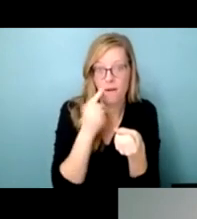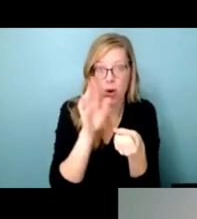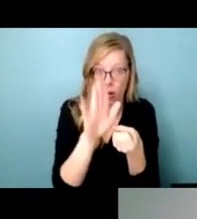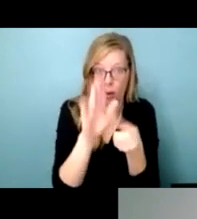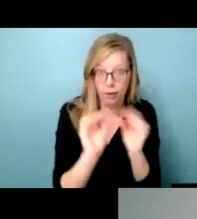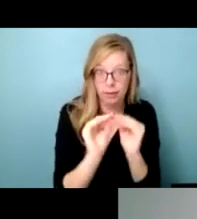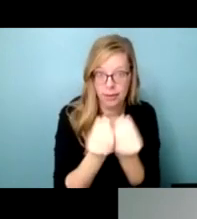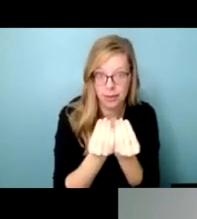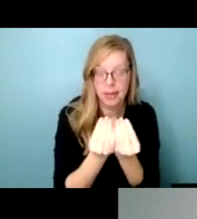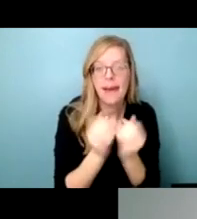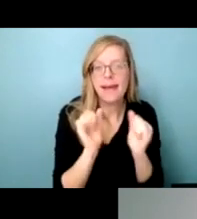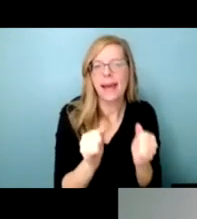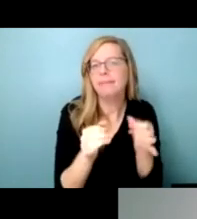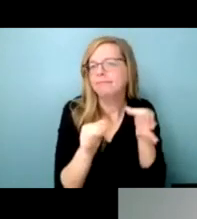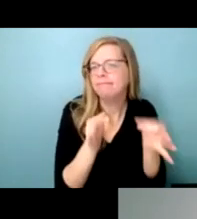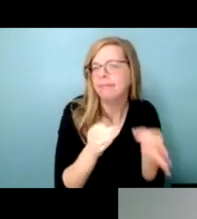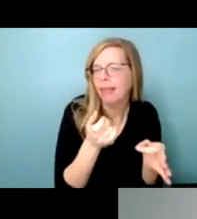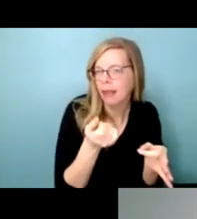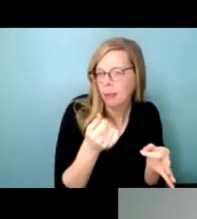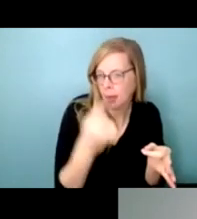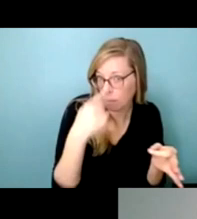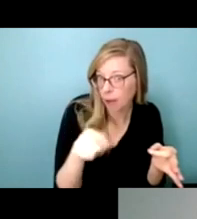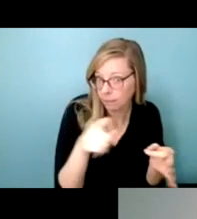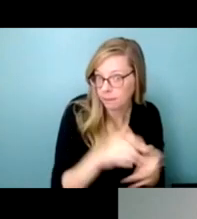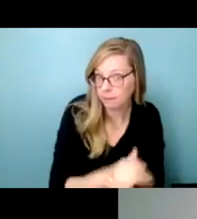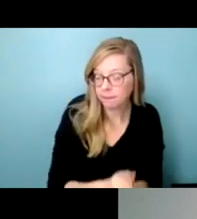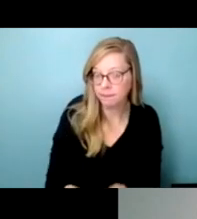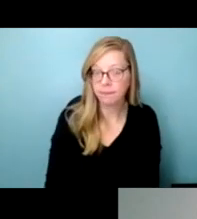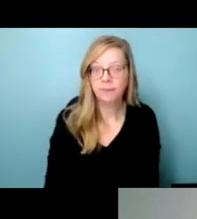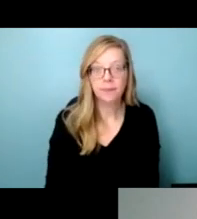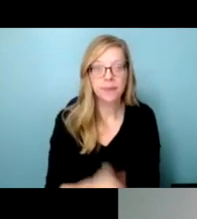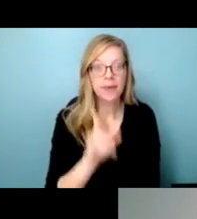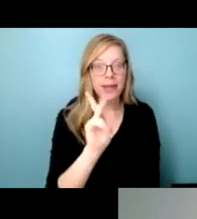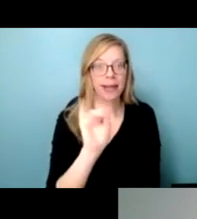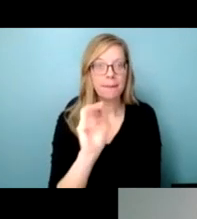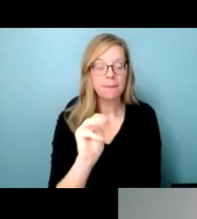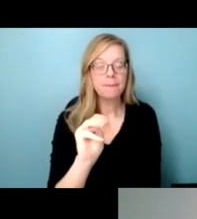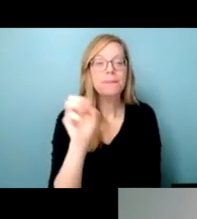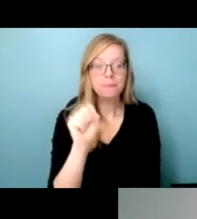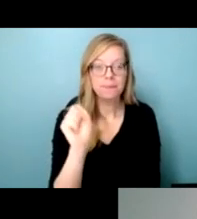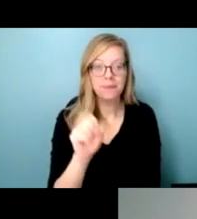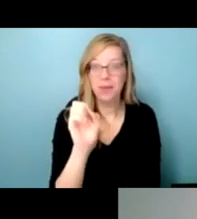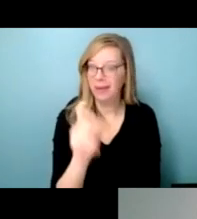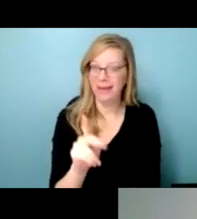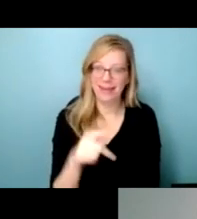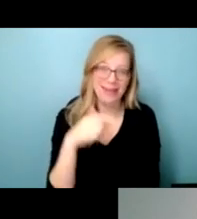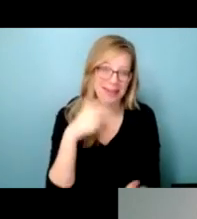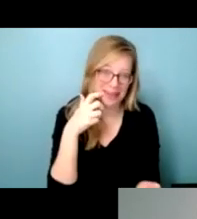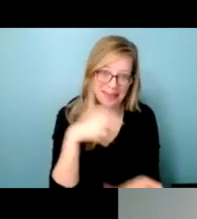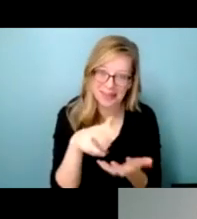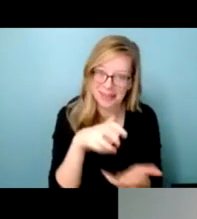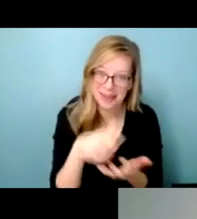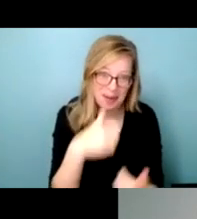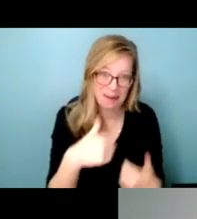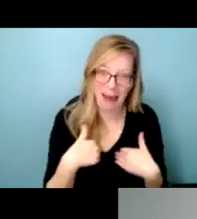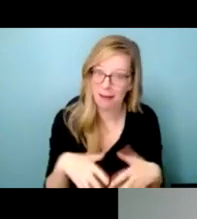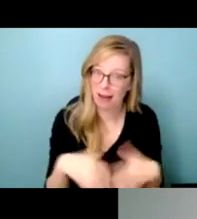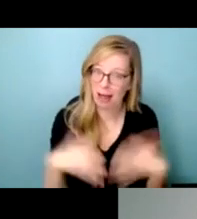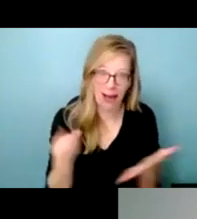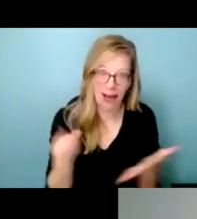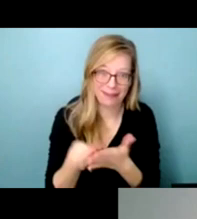and just a little bit of details about that, if you don't mind. Okay, so we don't have a whole lot of funding.